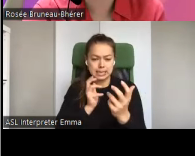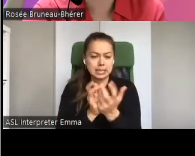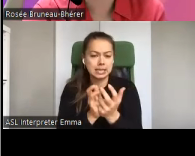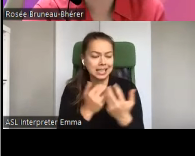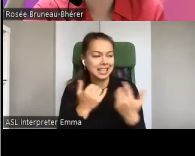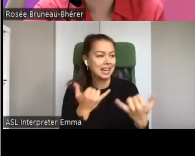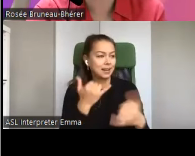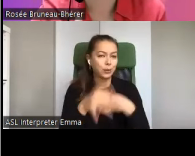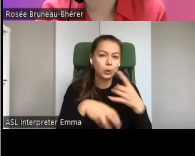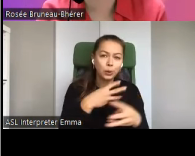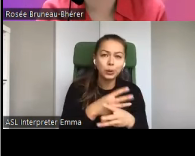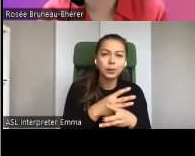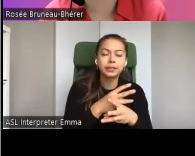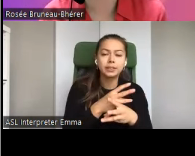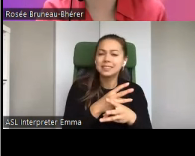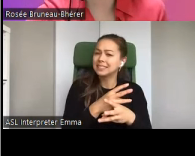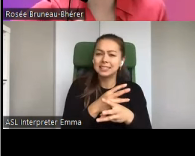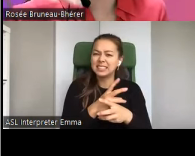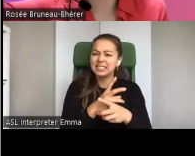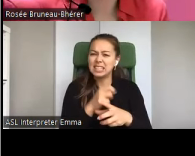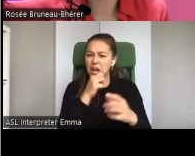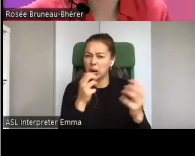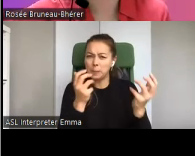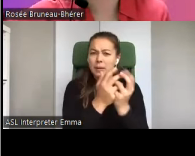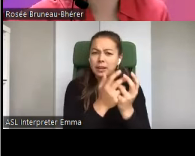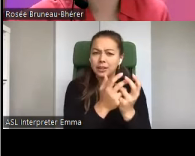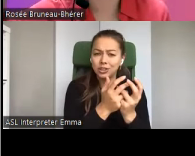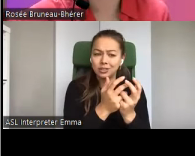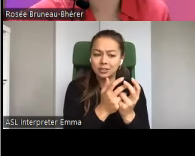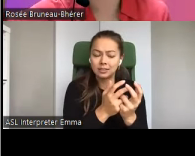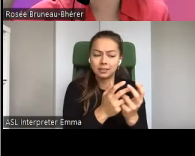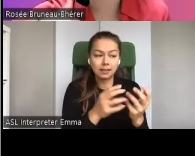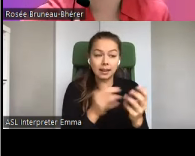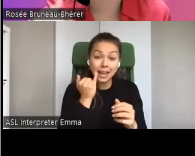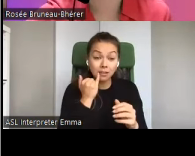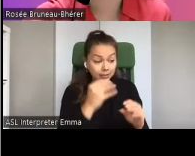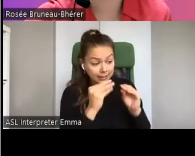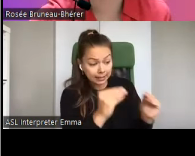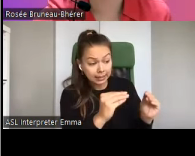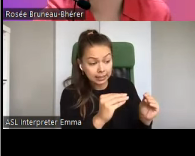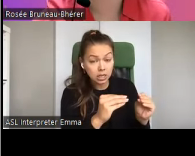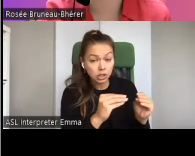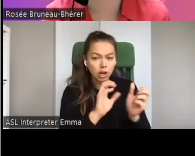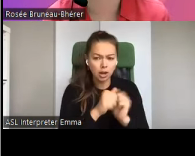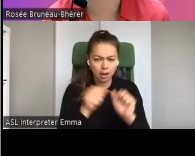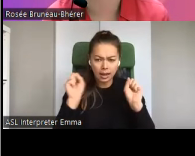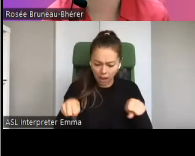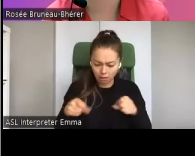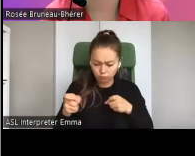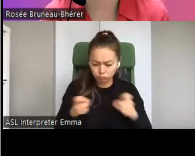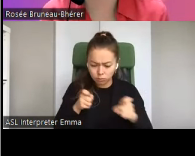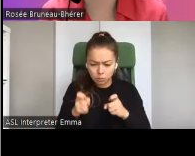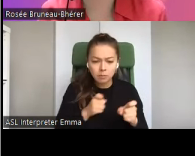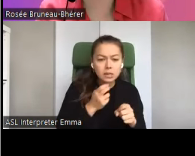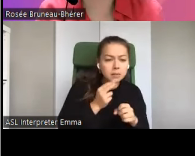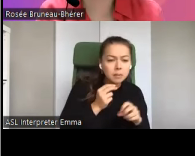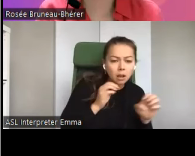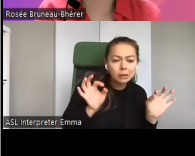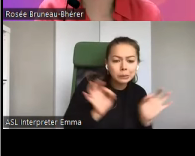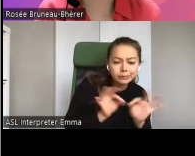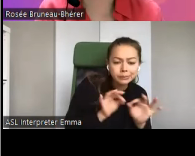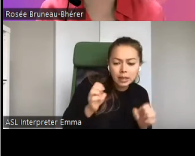would enable him to manage small, medium, and large emotions. You know, when you have extreme distress, when there's a real